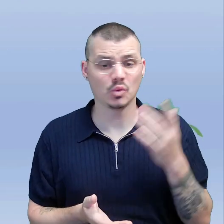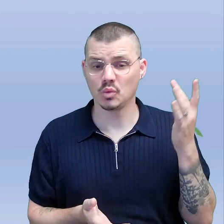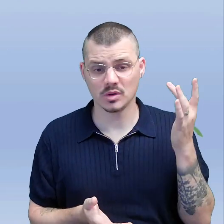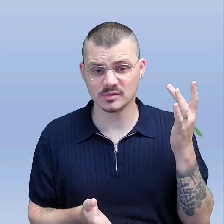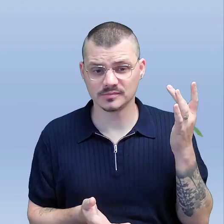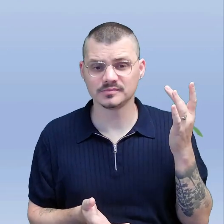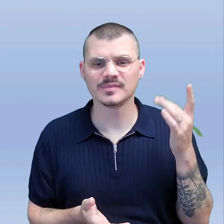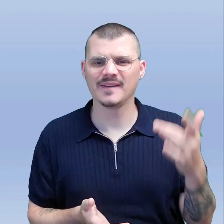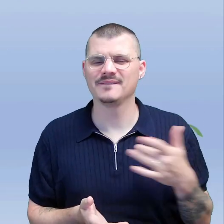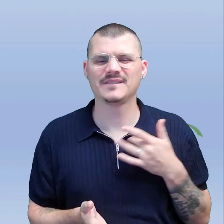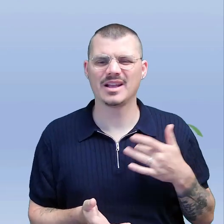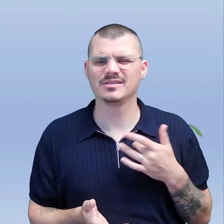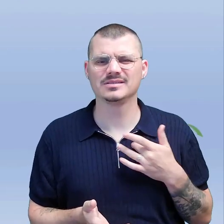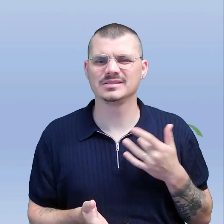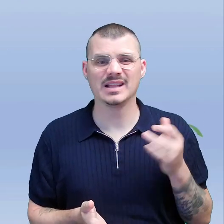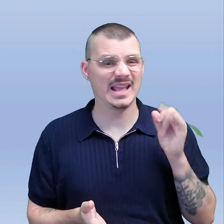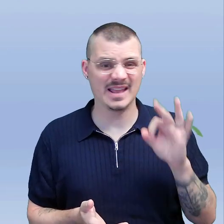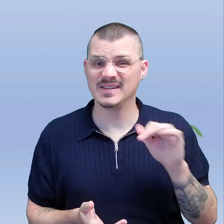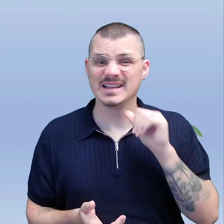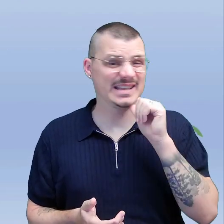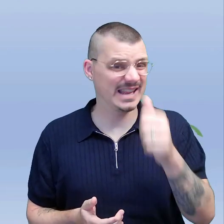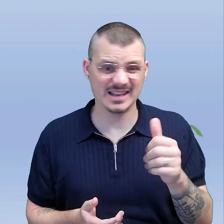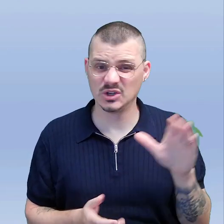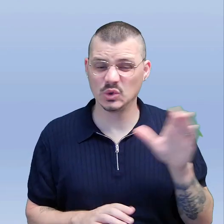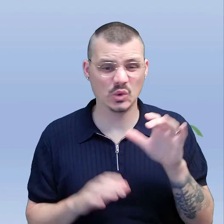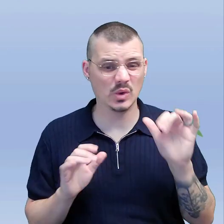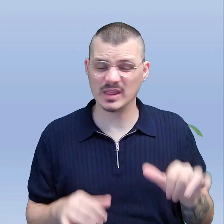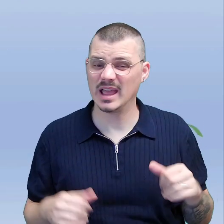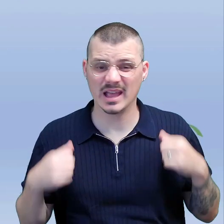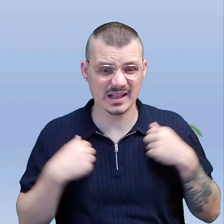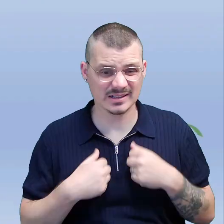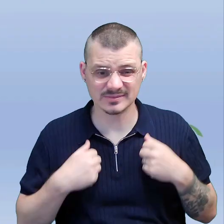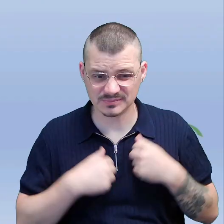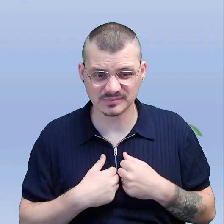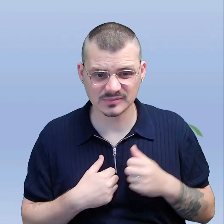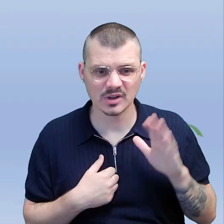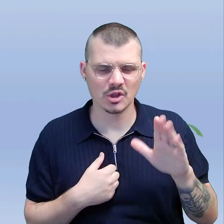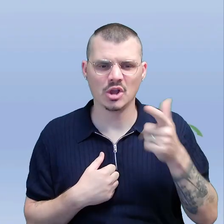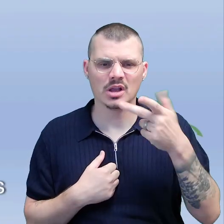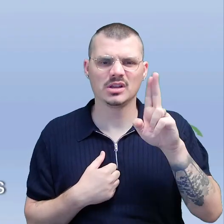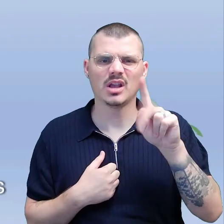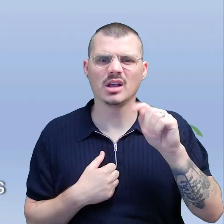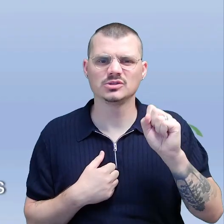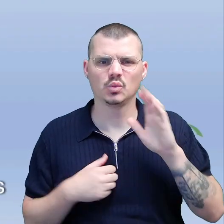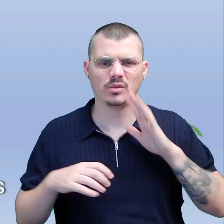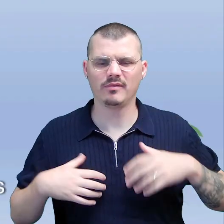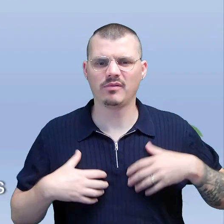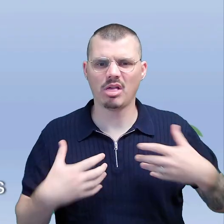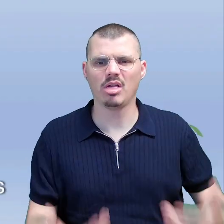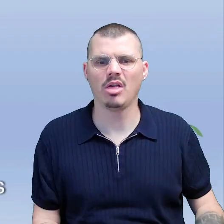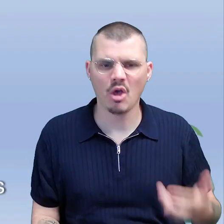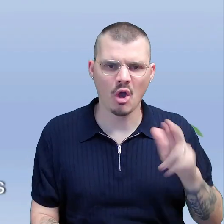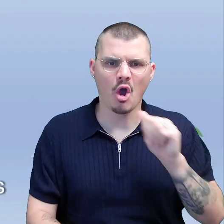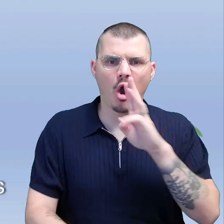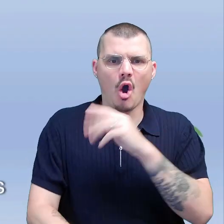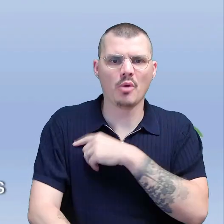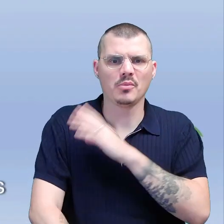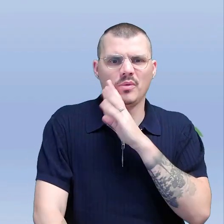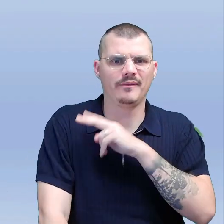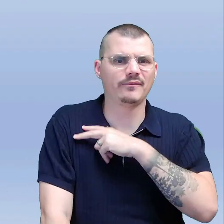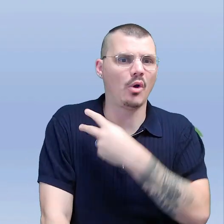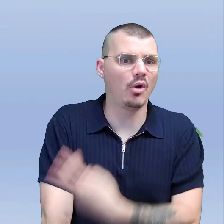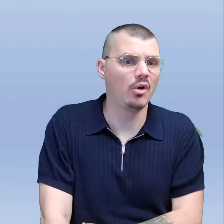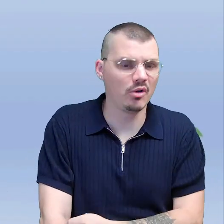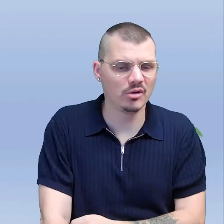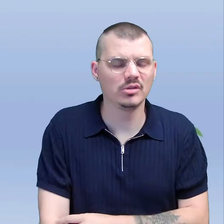told us it was because they felt like if they didn't do that, their guts would drip out, or their arms